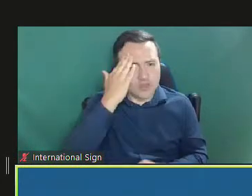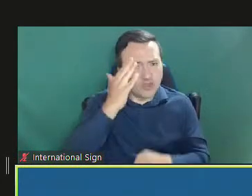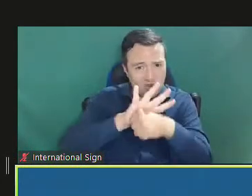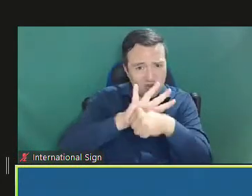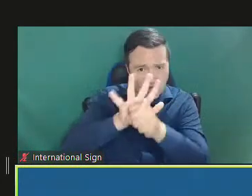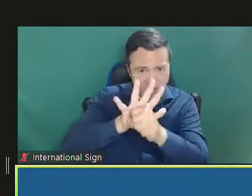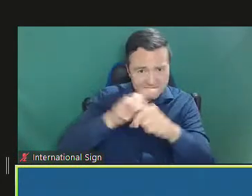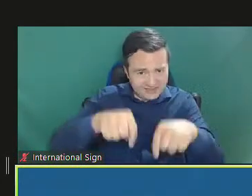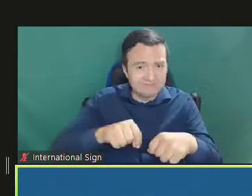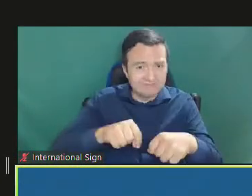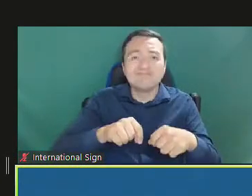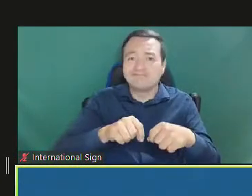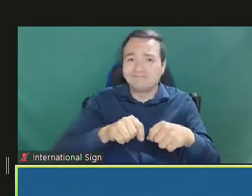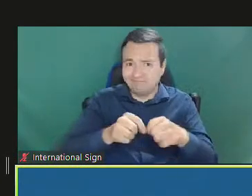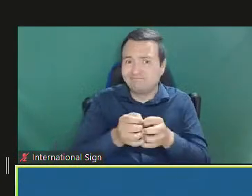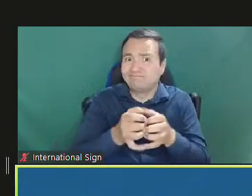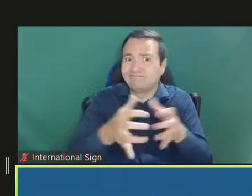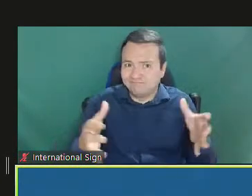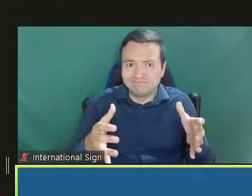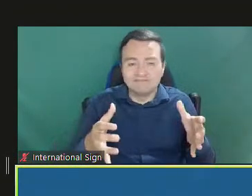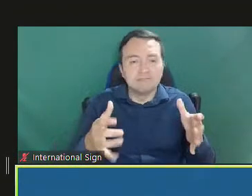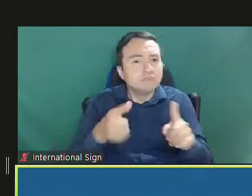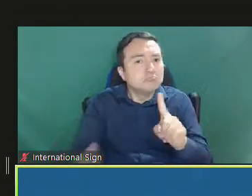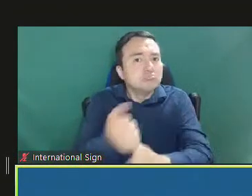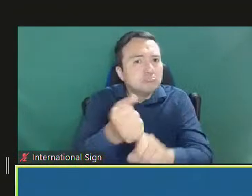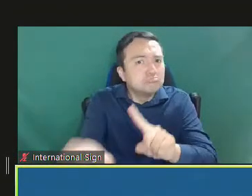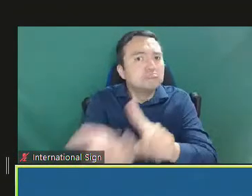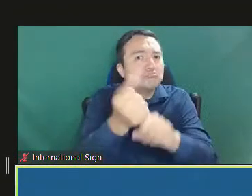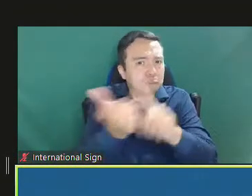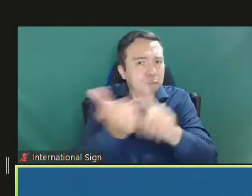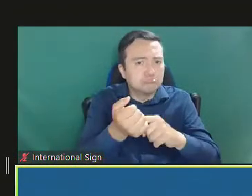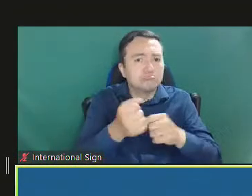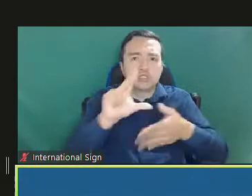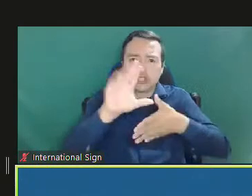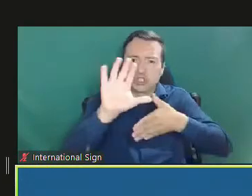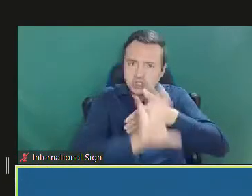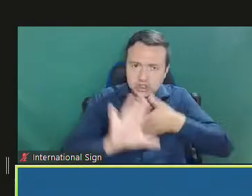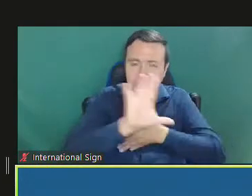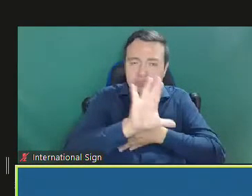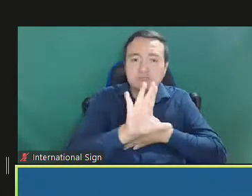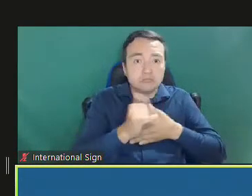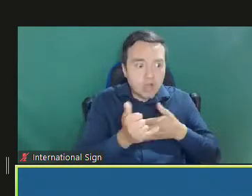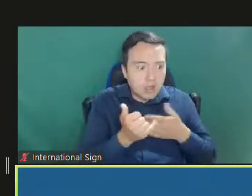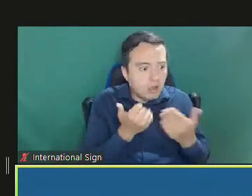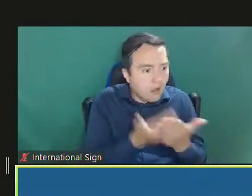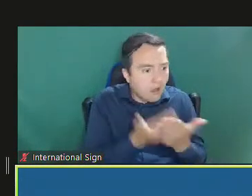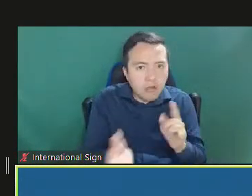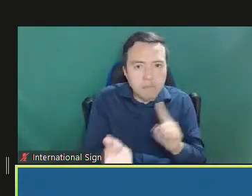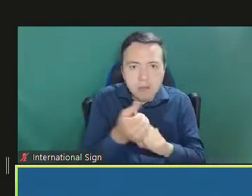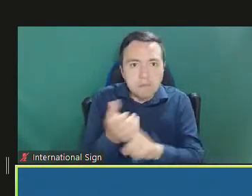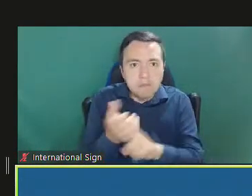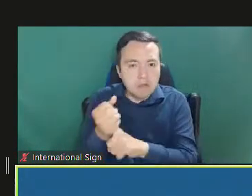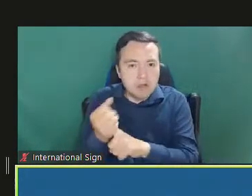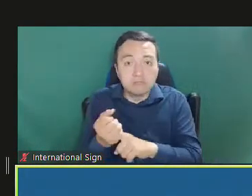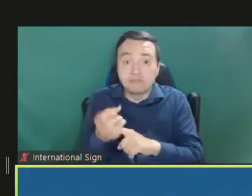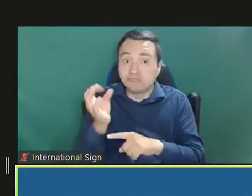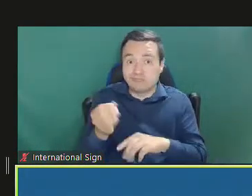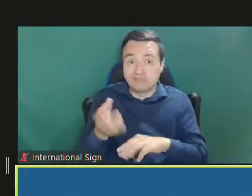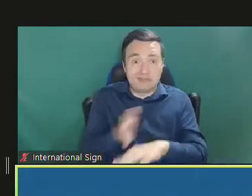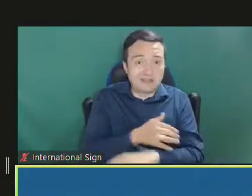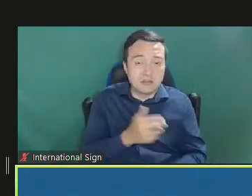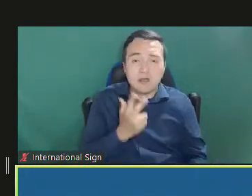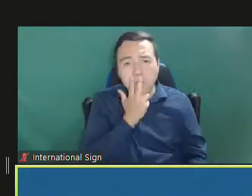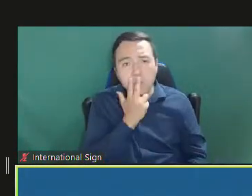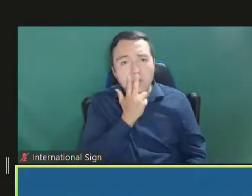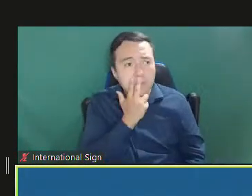milestones, such as the entire region of South America becoming smoke-free, with the approval of a law in Bolivia in February of 2020